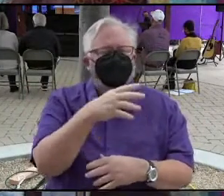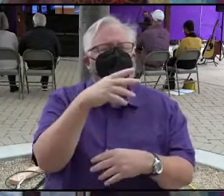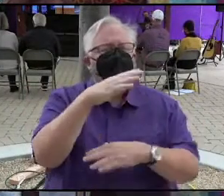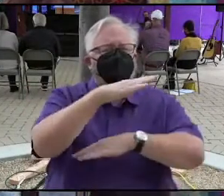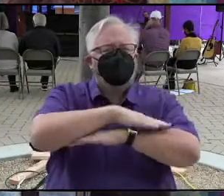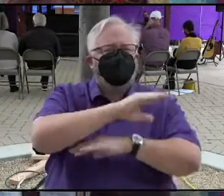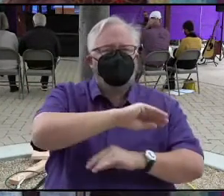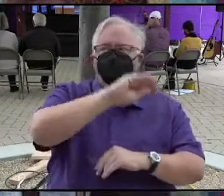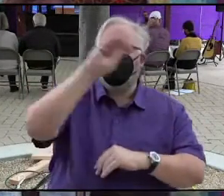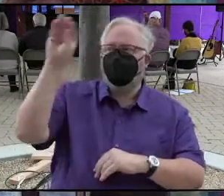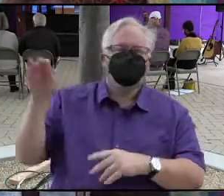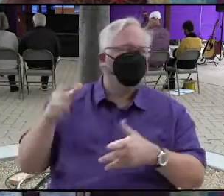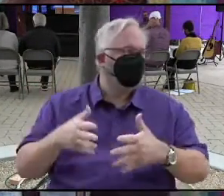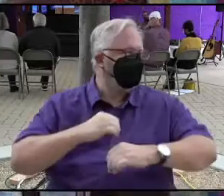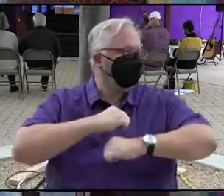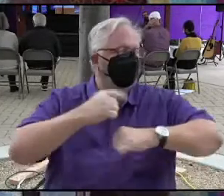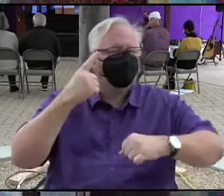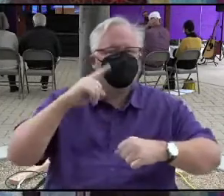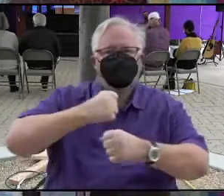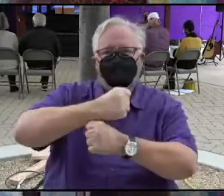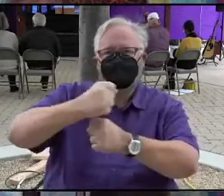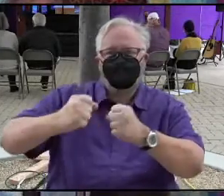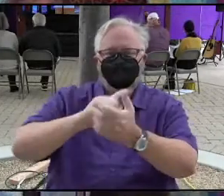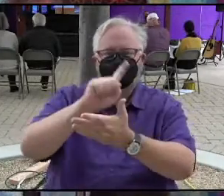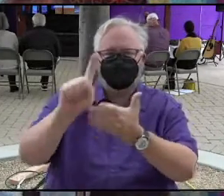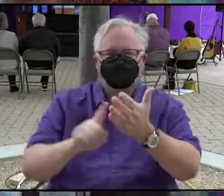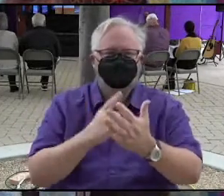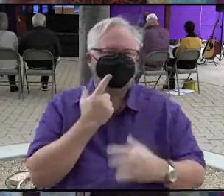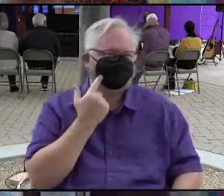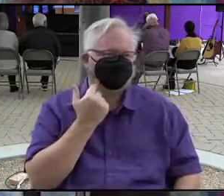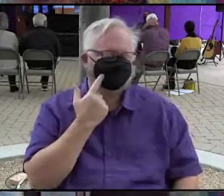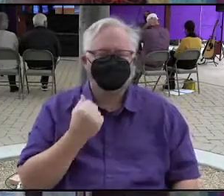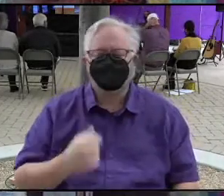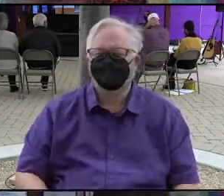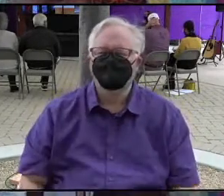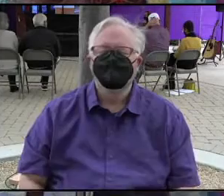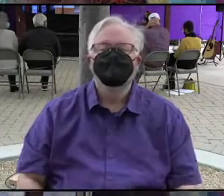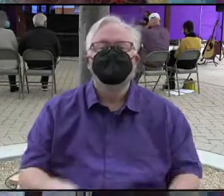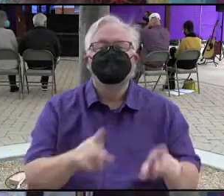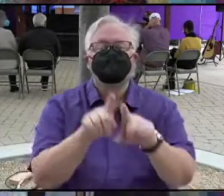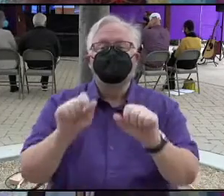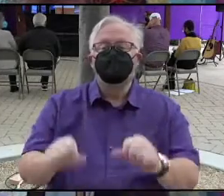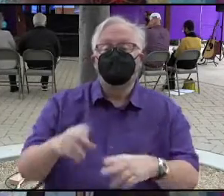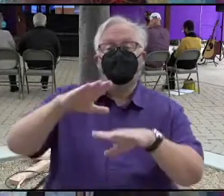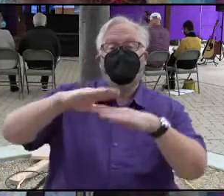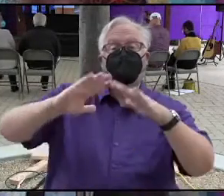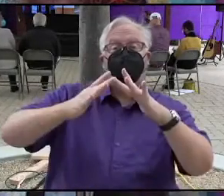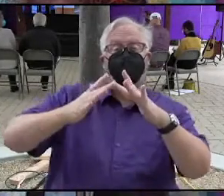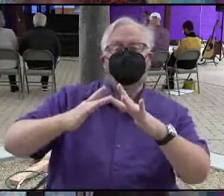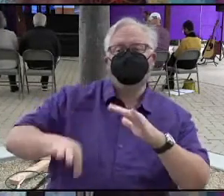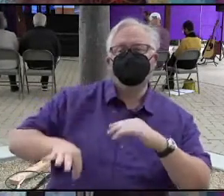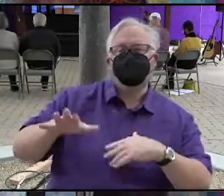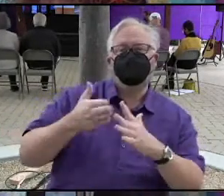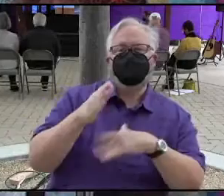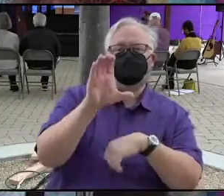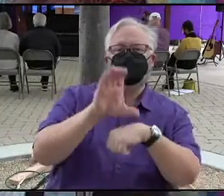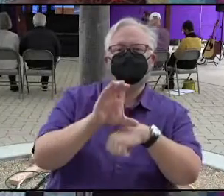little bit to make way for coffee hour. You may also donate online on our church's